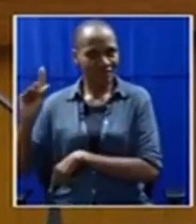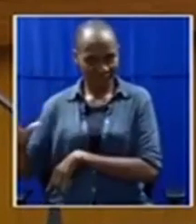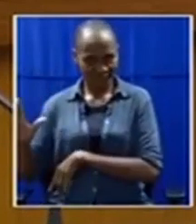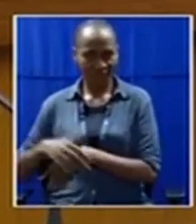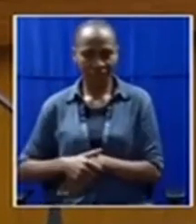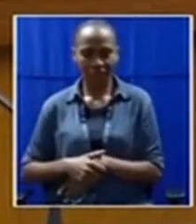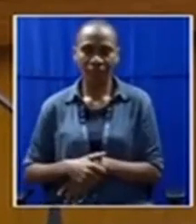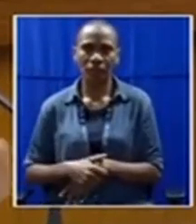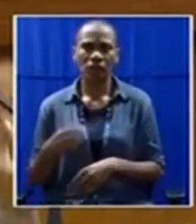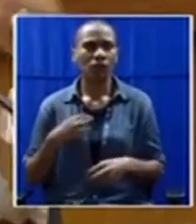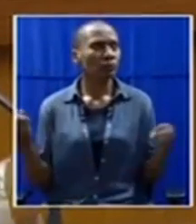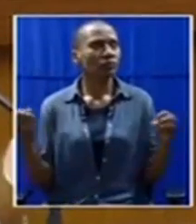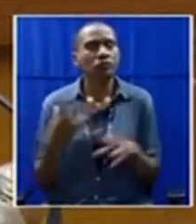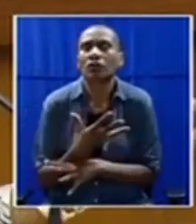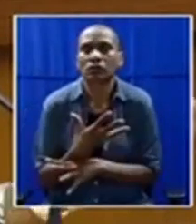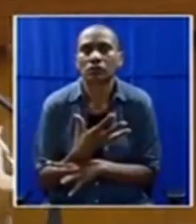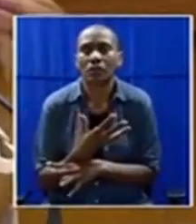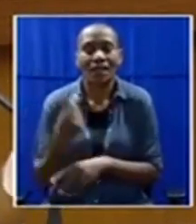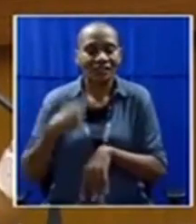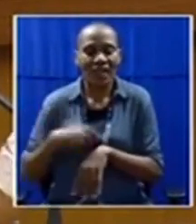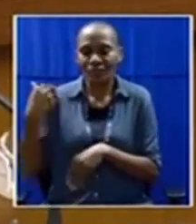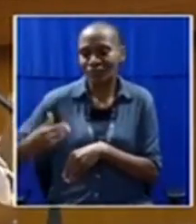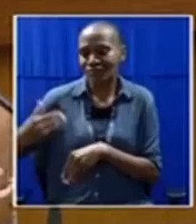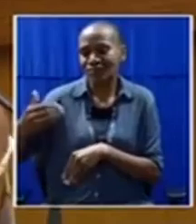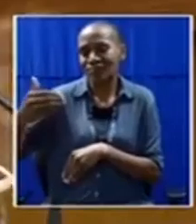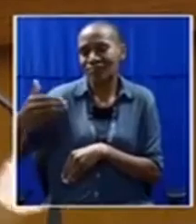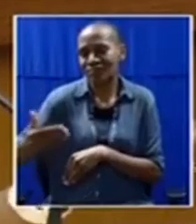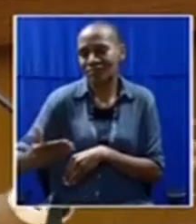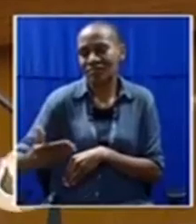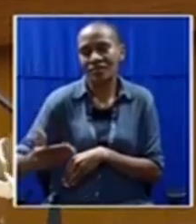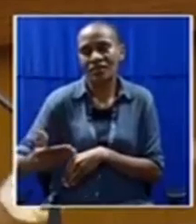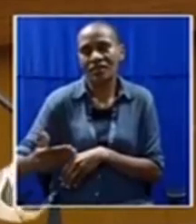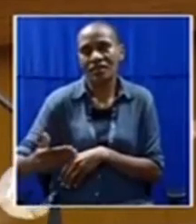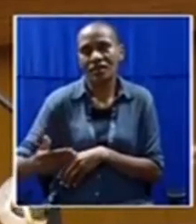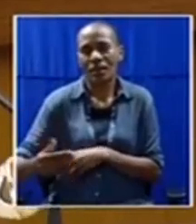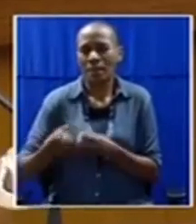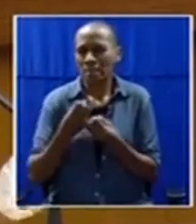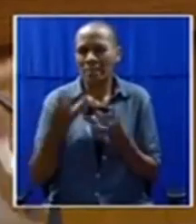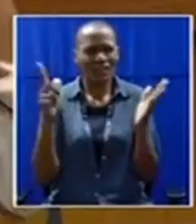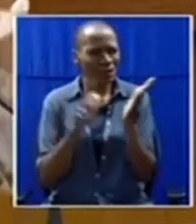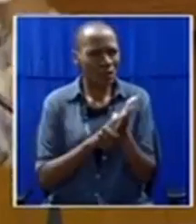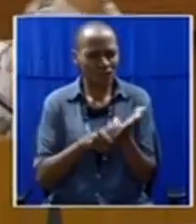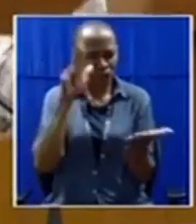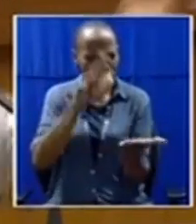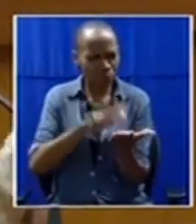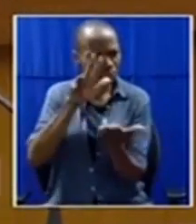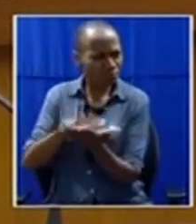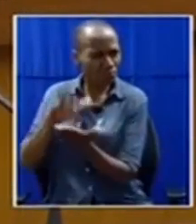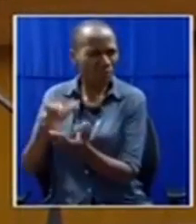I'm surprised because, I mean, as time goes, we no longer have those many laws to pass like we